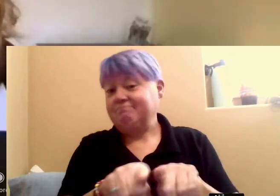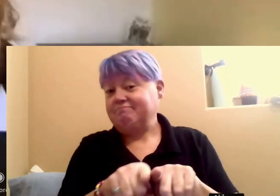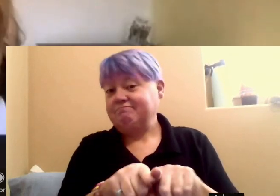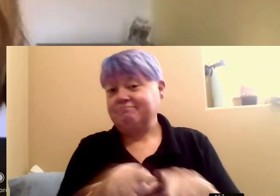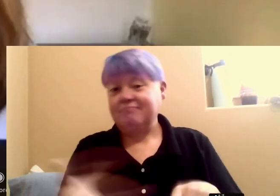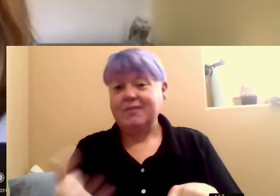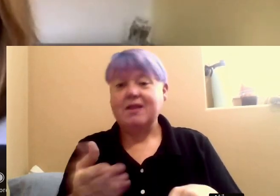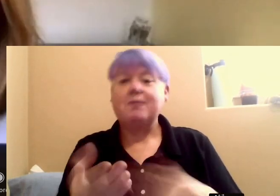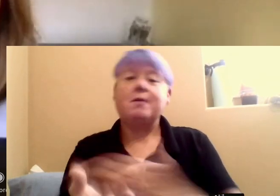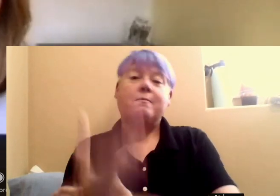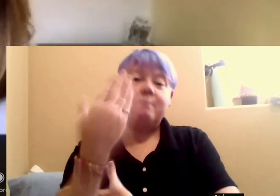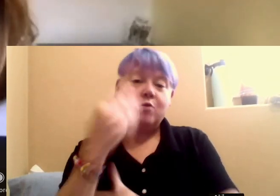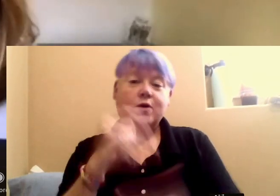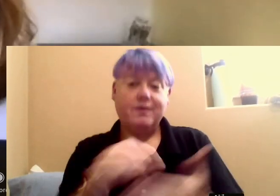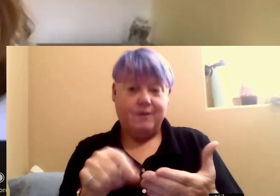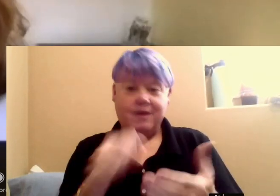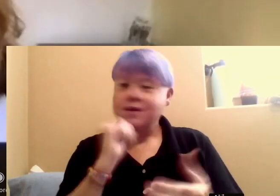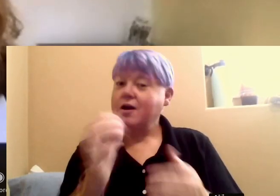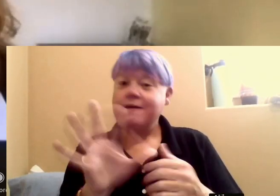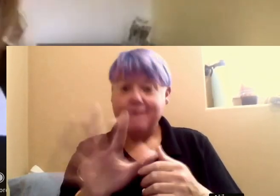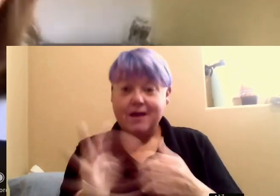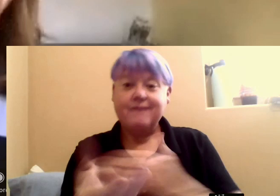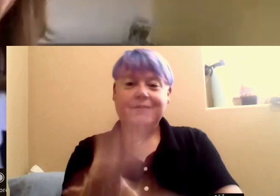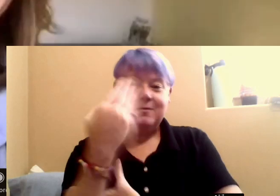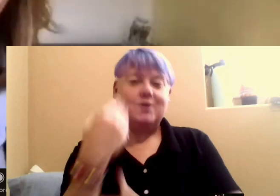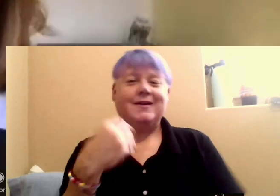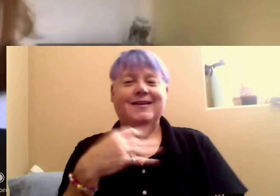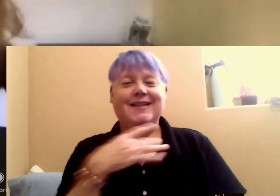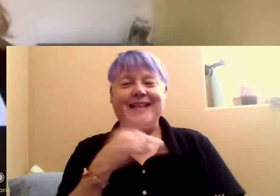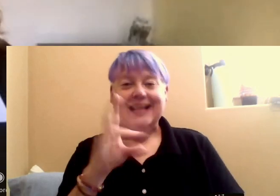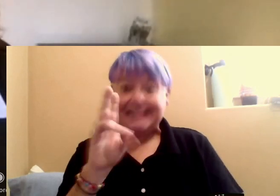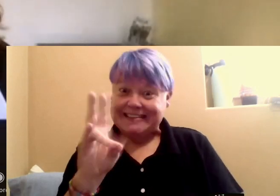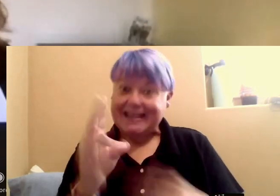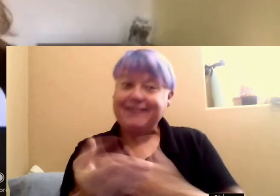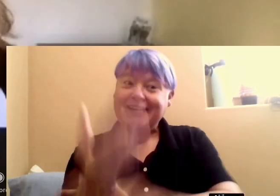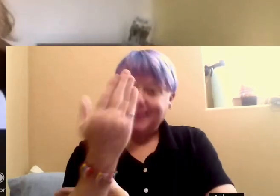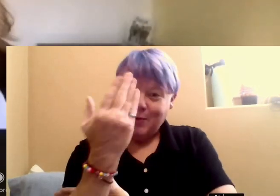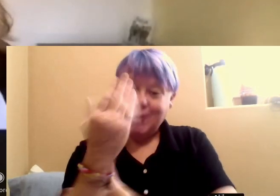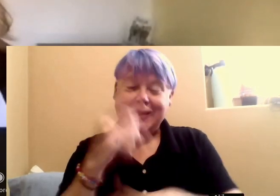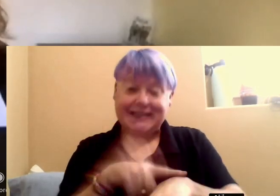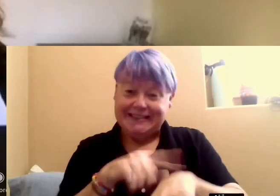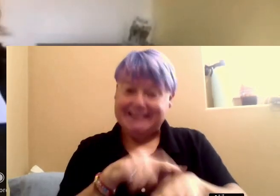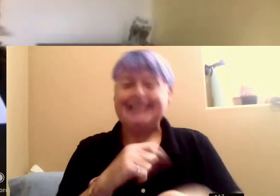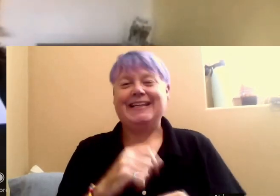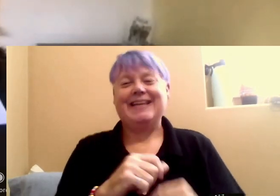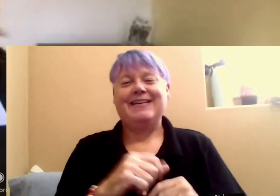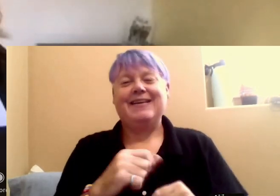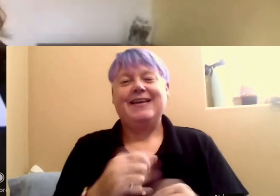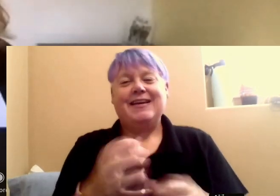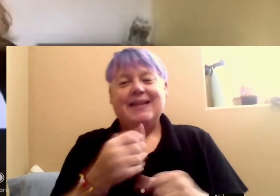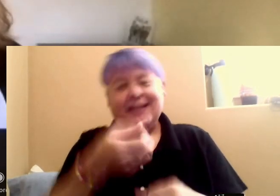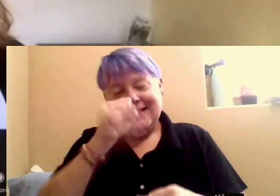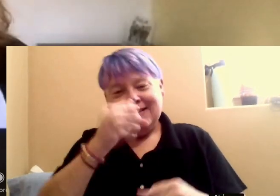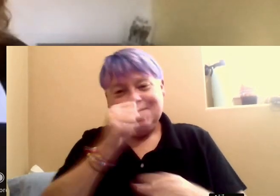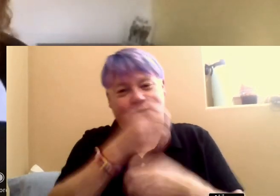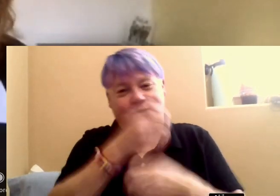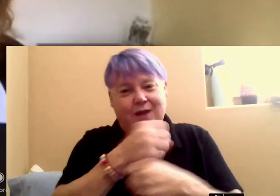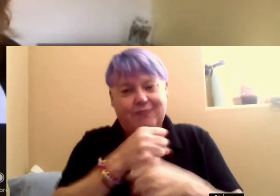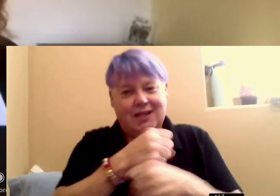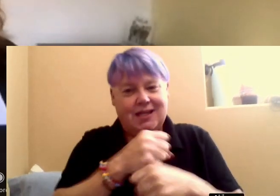writer too, not 5, but like 7. And I just get up and I grab a cup of coffee and I sit